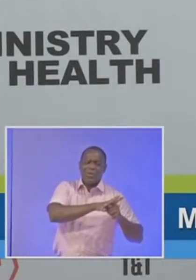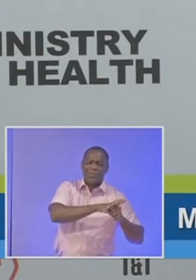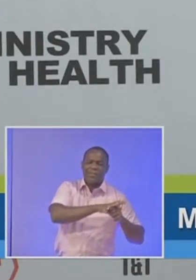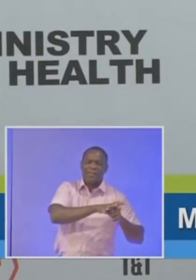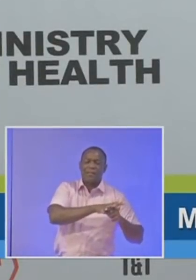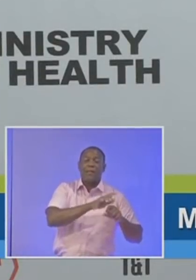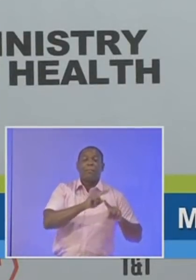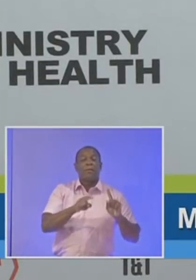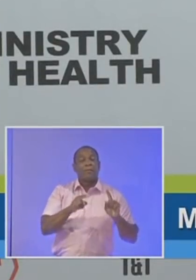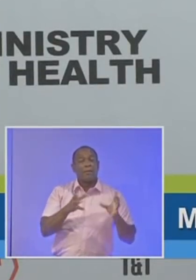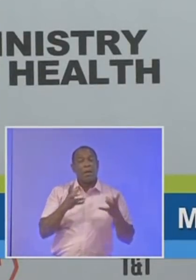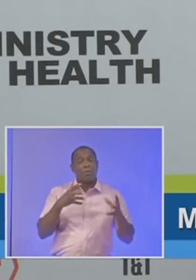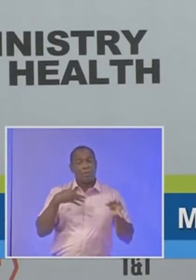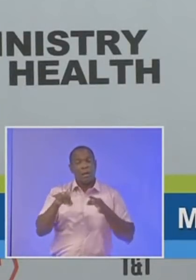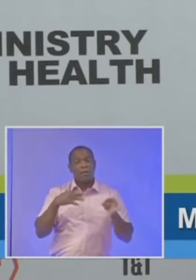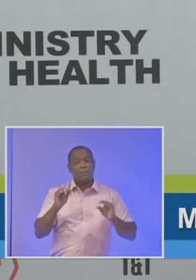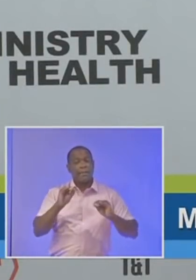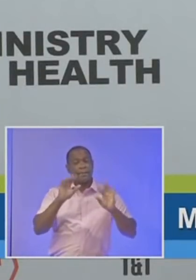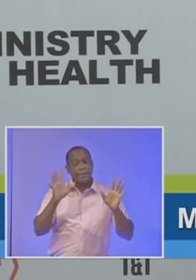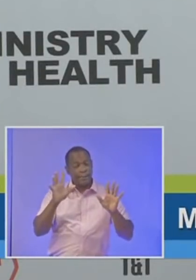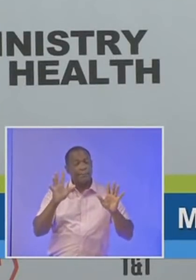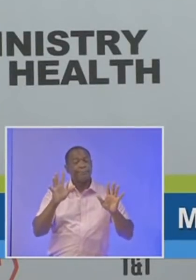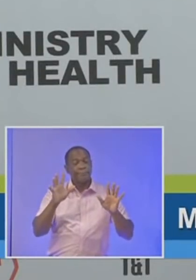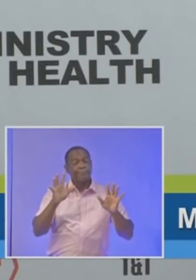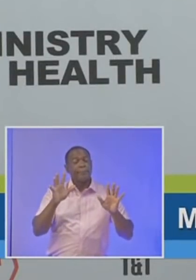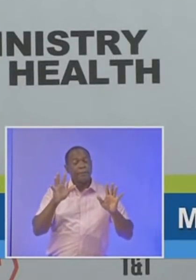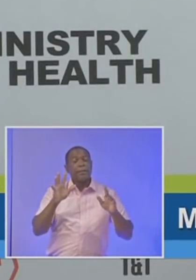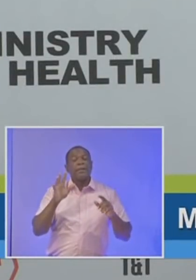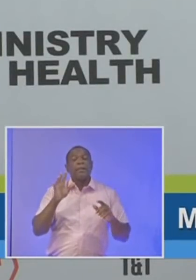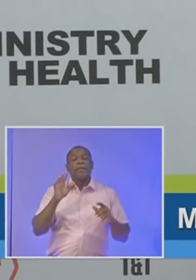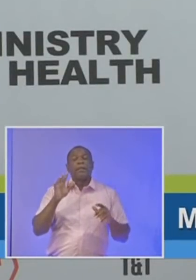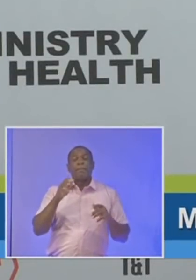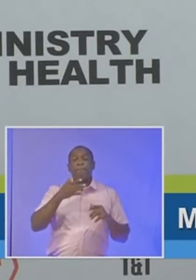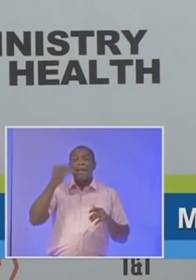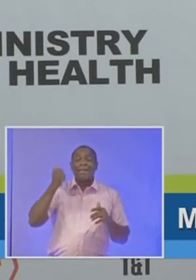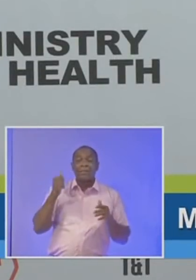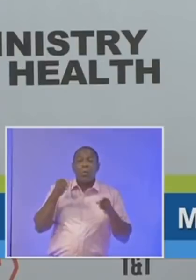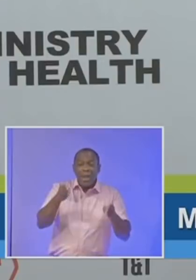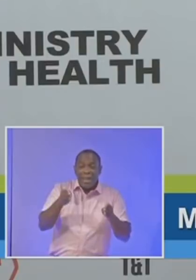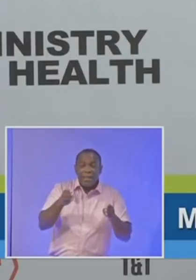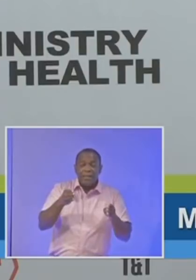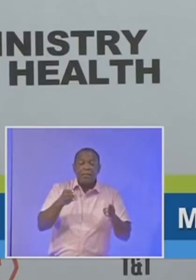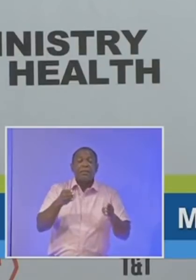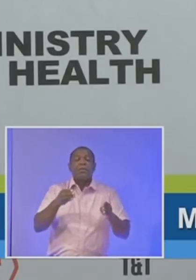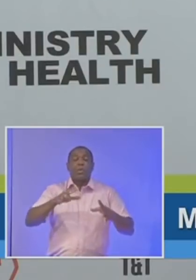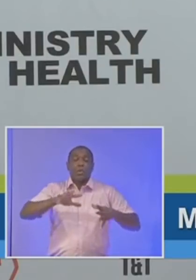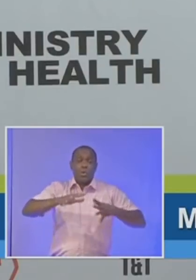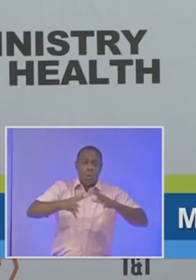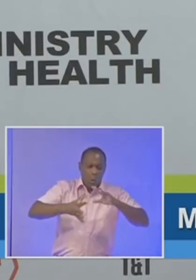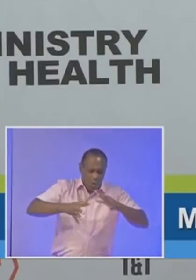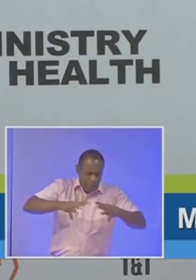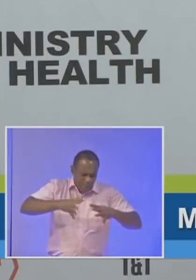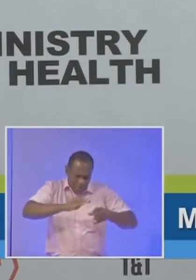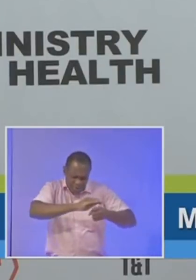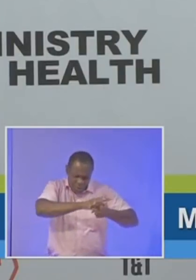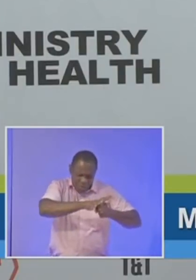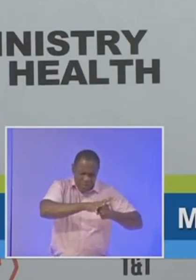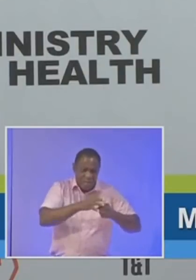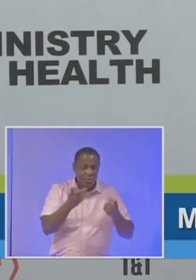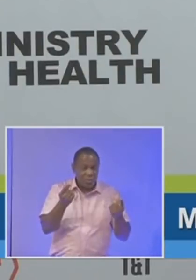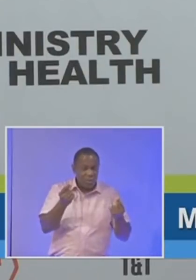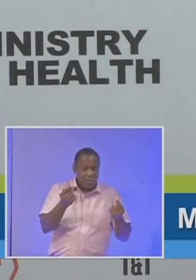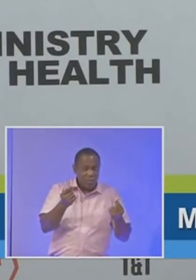Preventing COVID-19 infection is the best way of preventing the development of post-COVID-19 symptoms or long